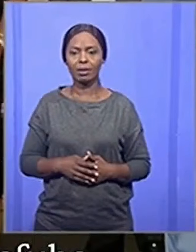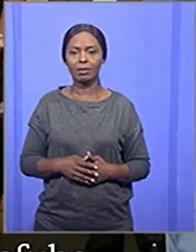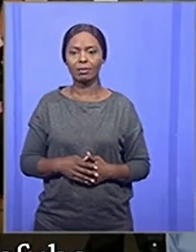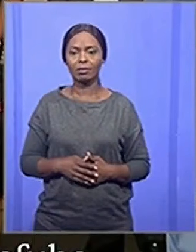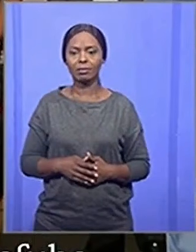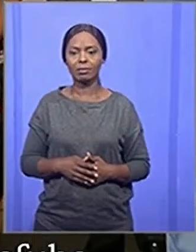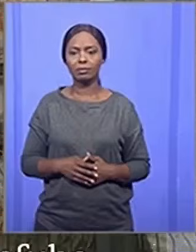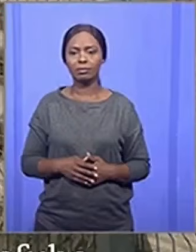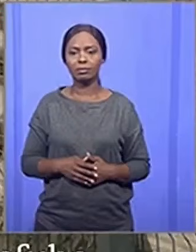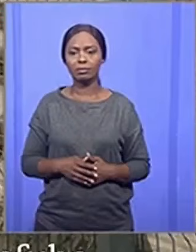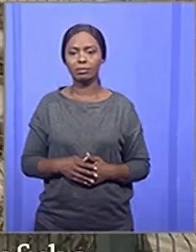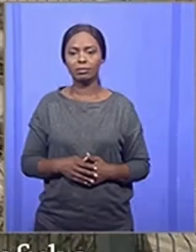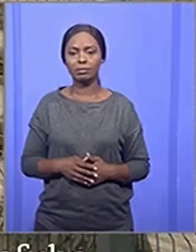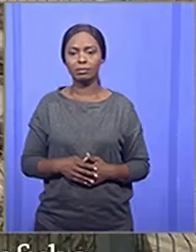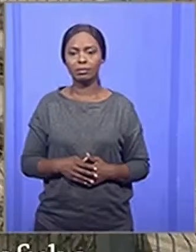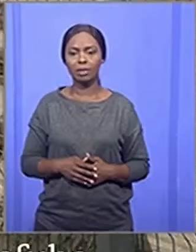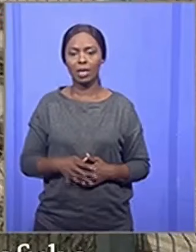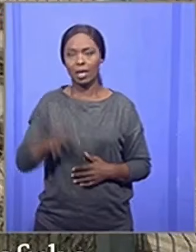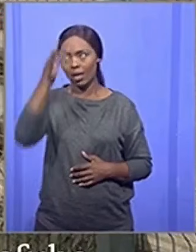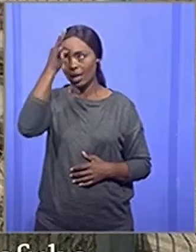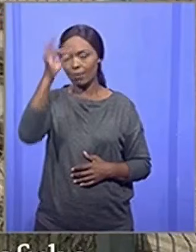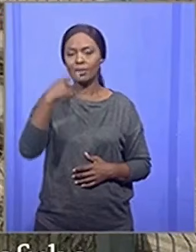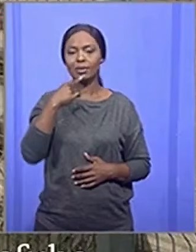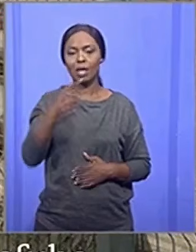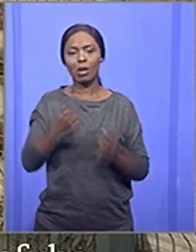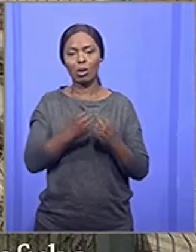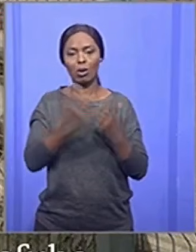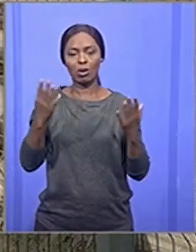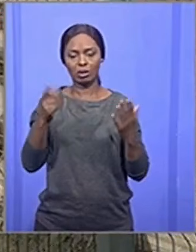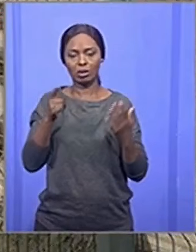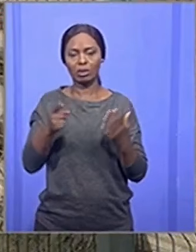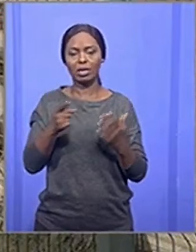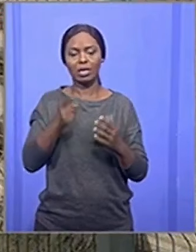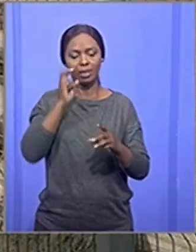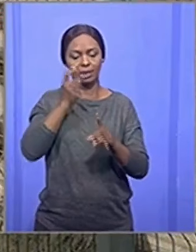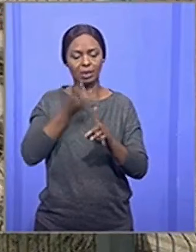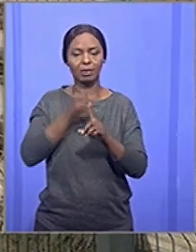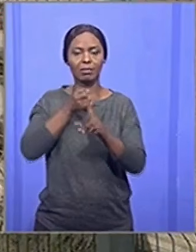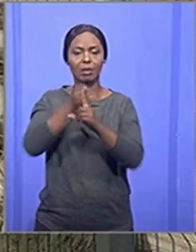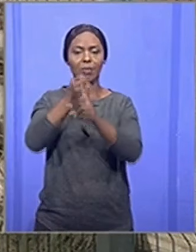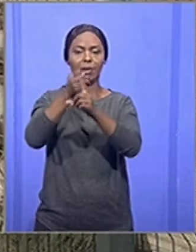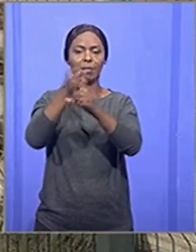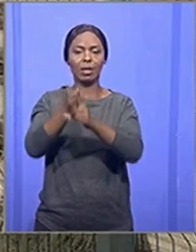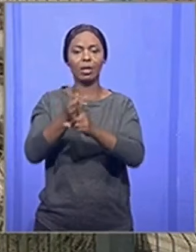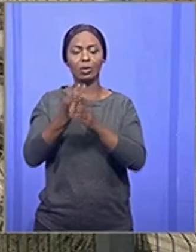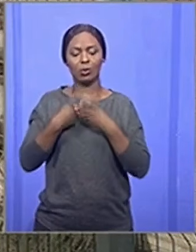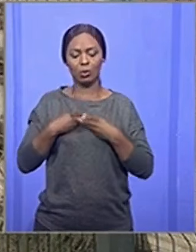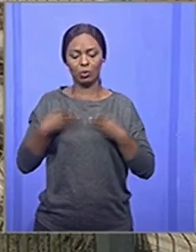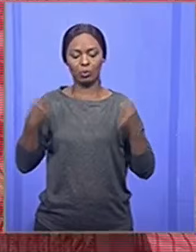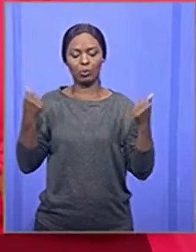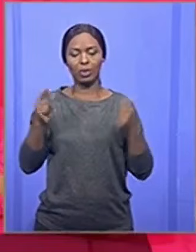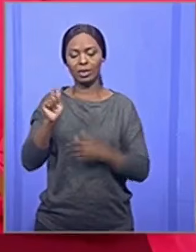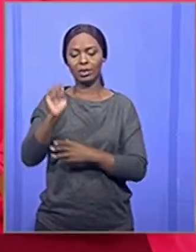ho lwantsha lefuba. You would find from time to time that people are then